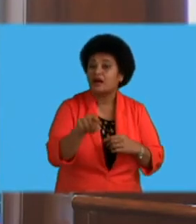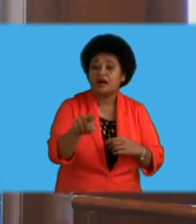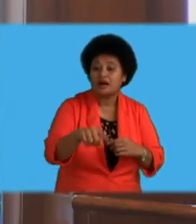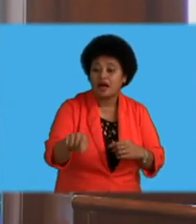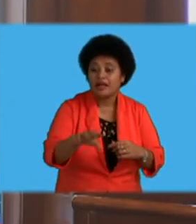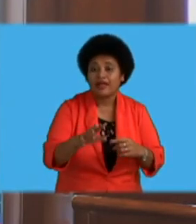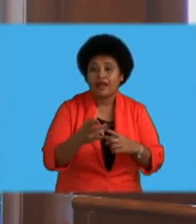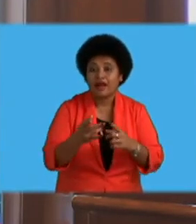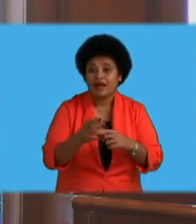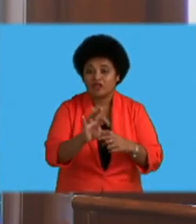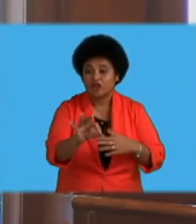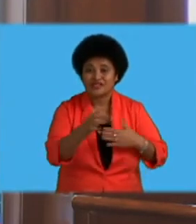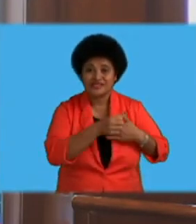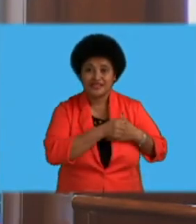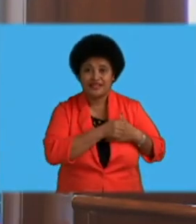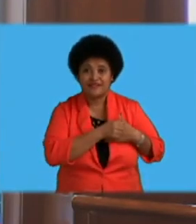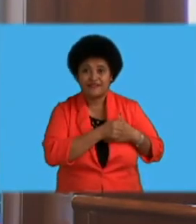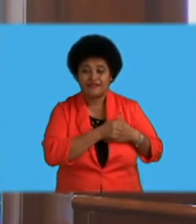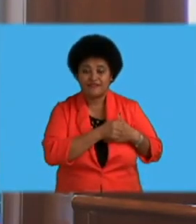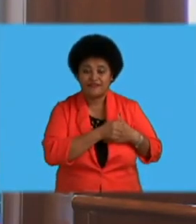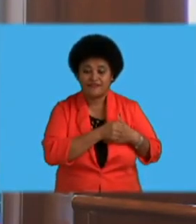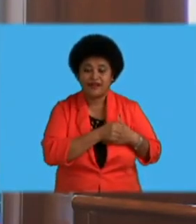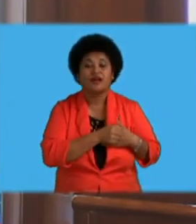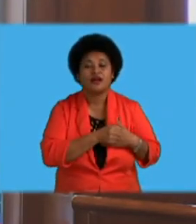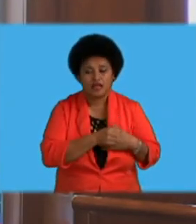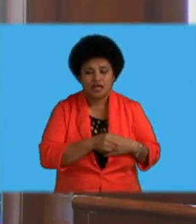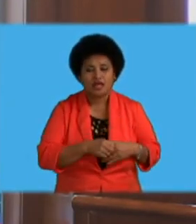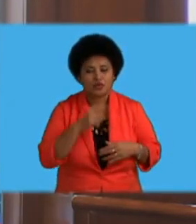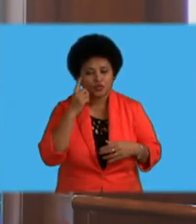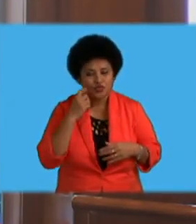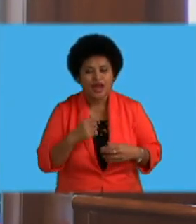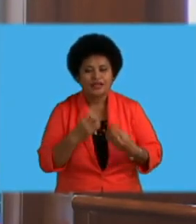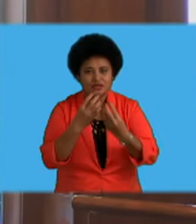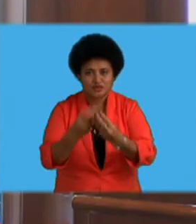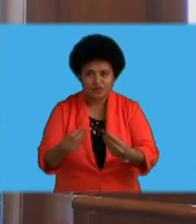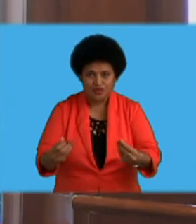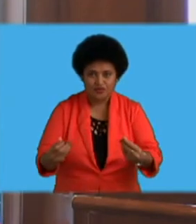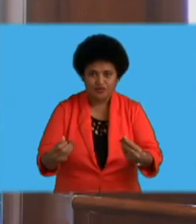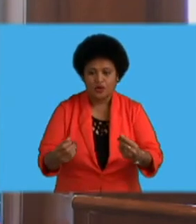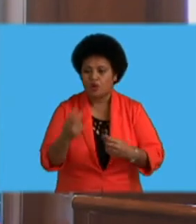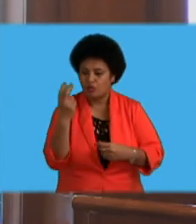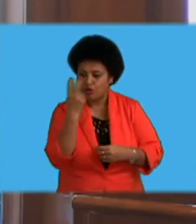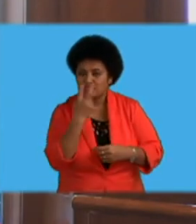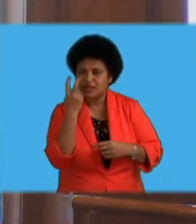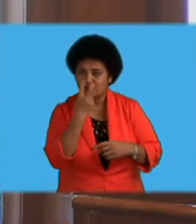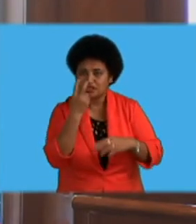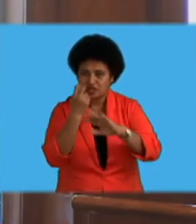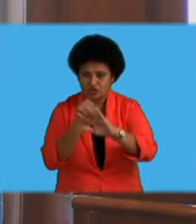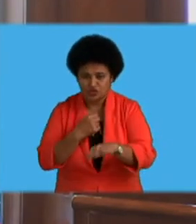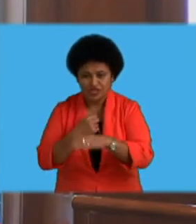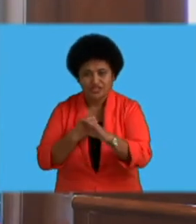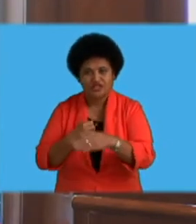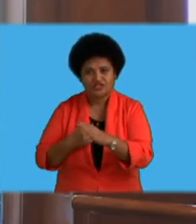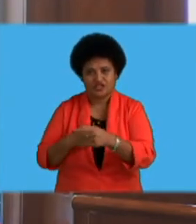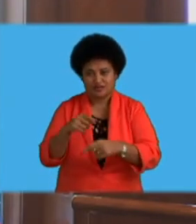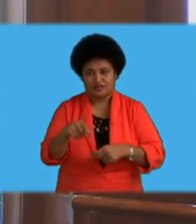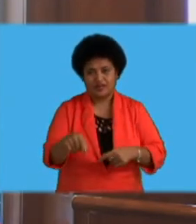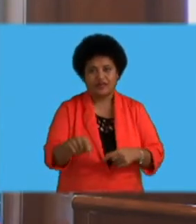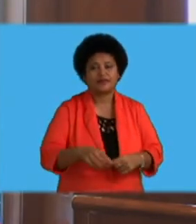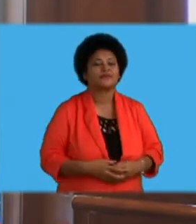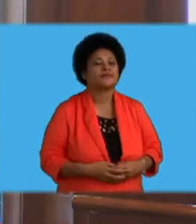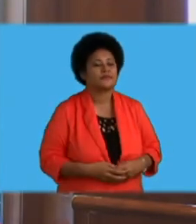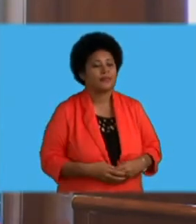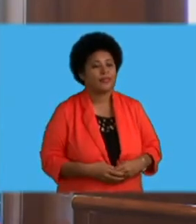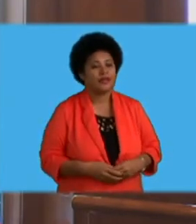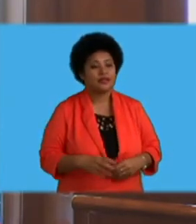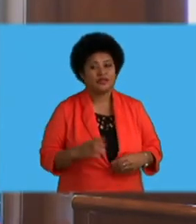and these are continually being addressed by the company with the continuous monitoring by the Mineral Resources Department.